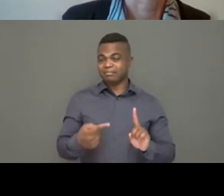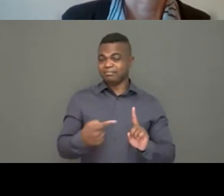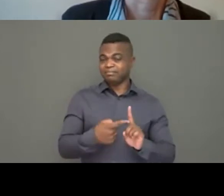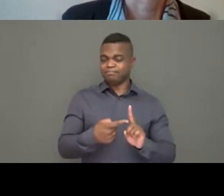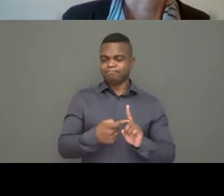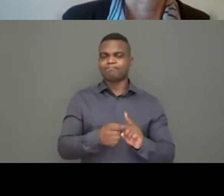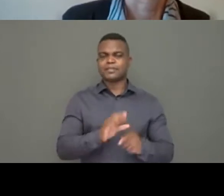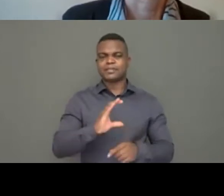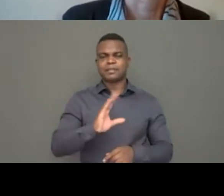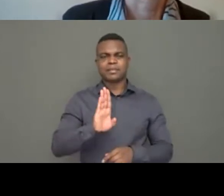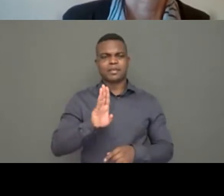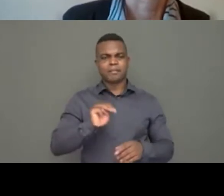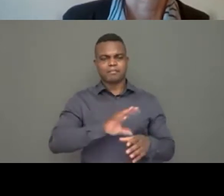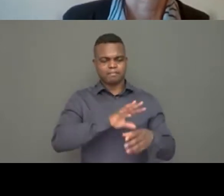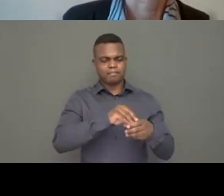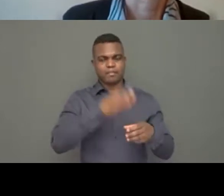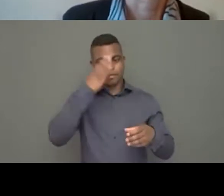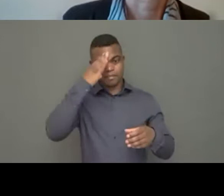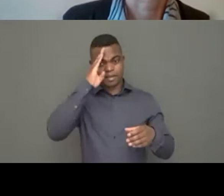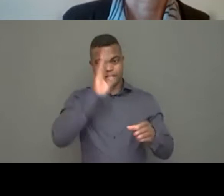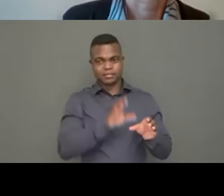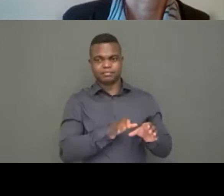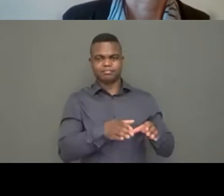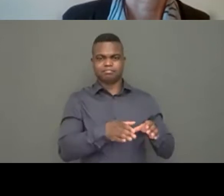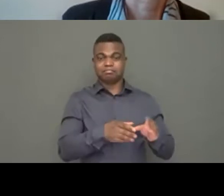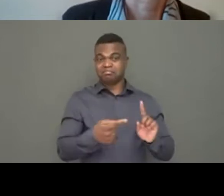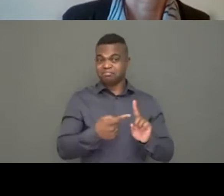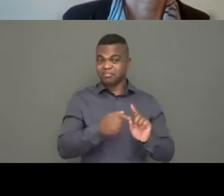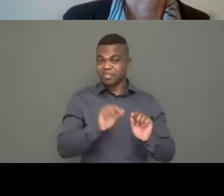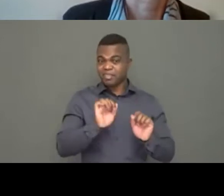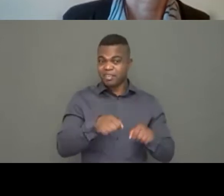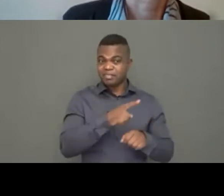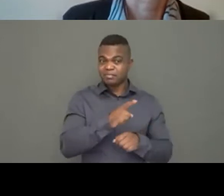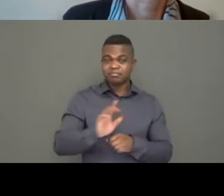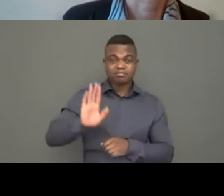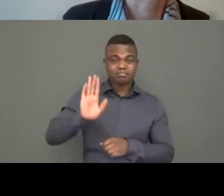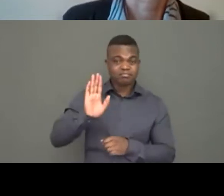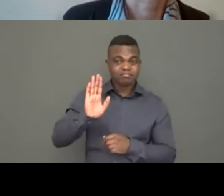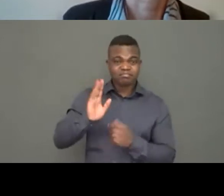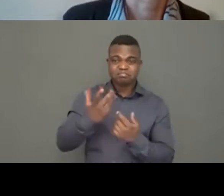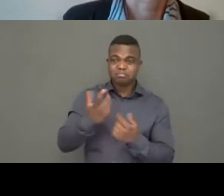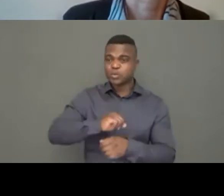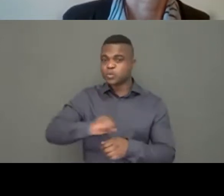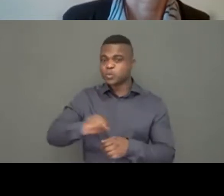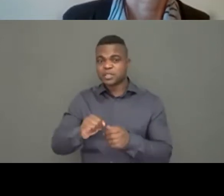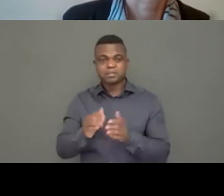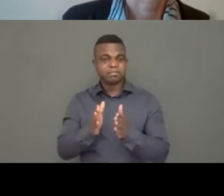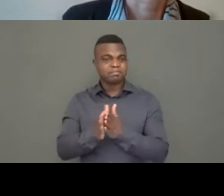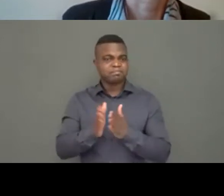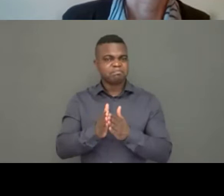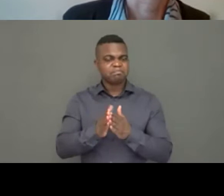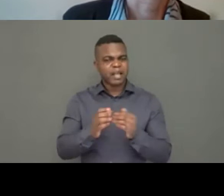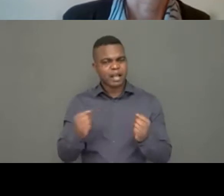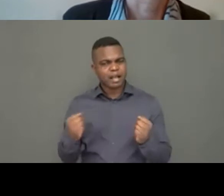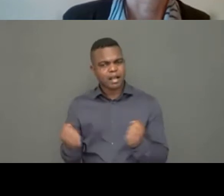us to give us maybe a quick run through of the key action points that maybe we as leaders and